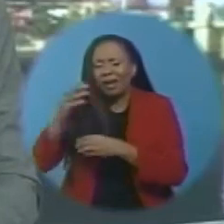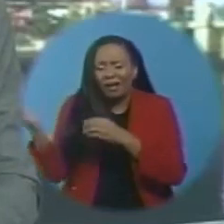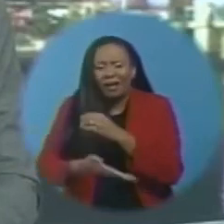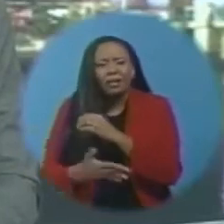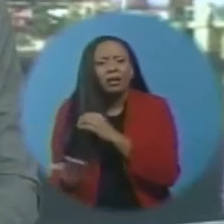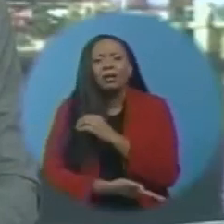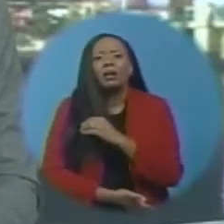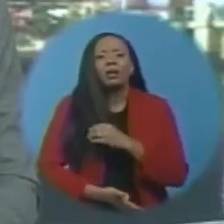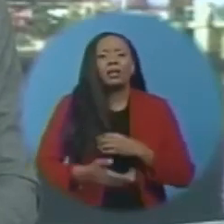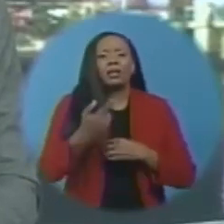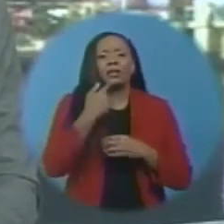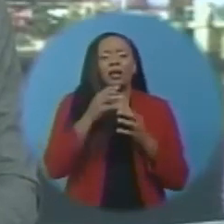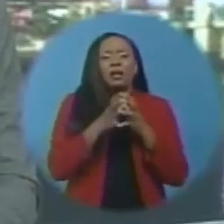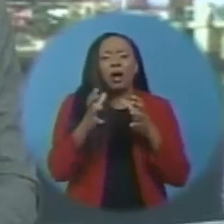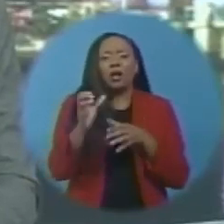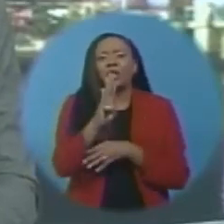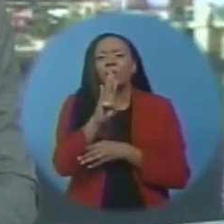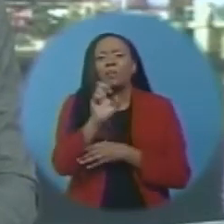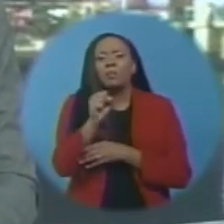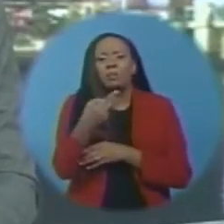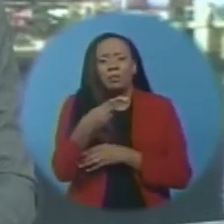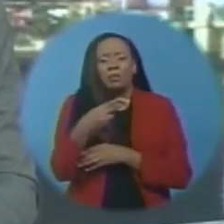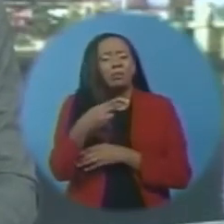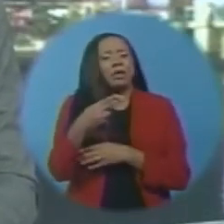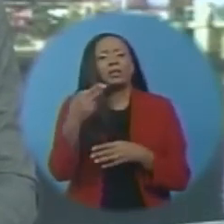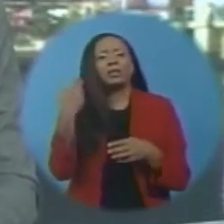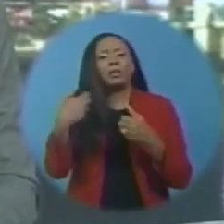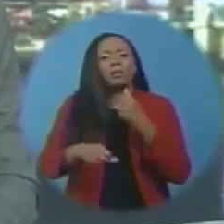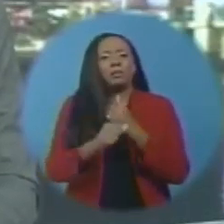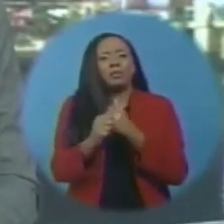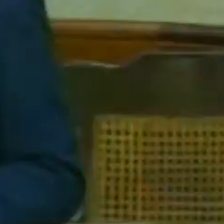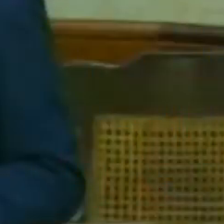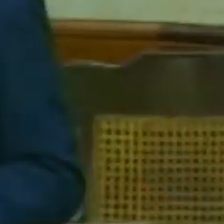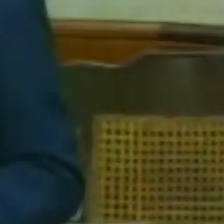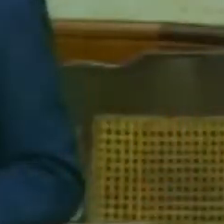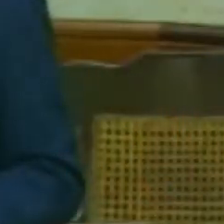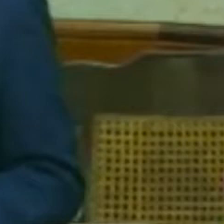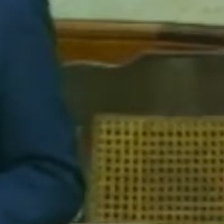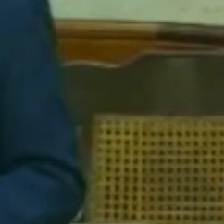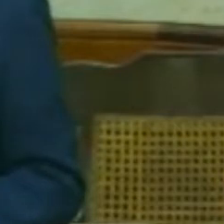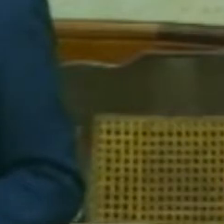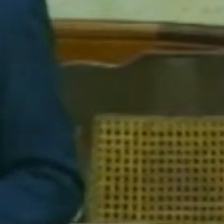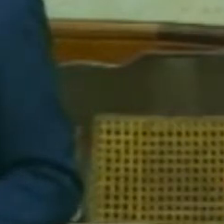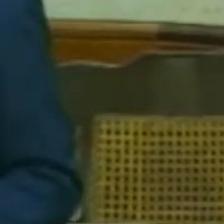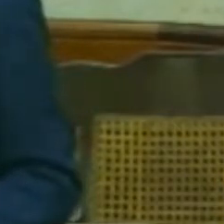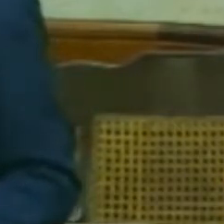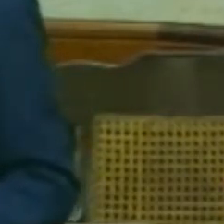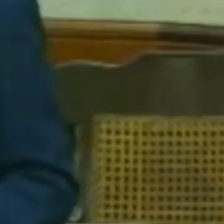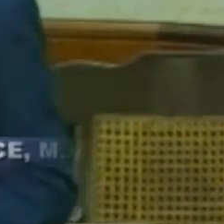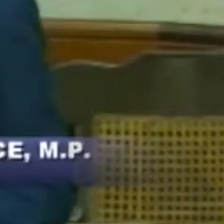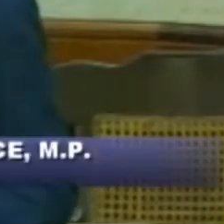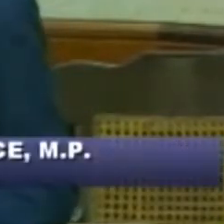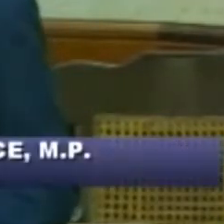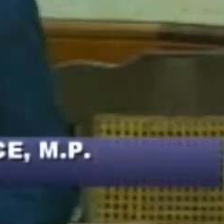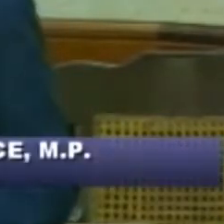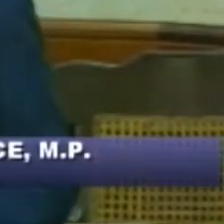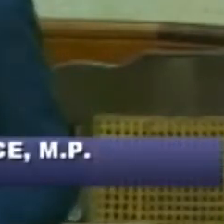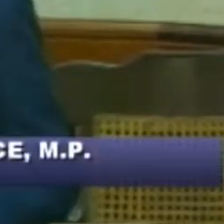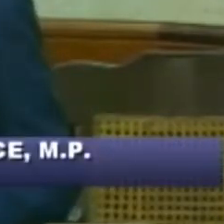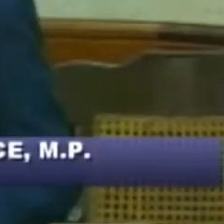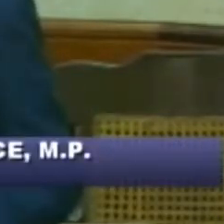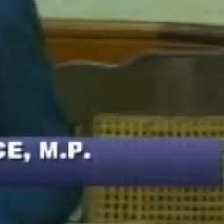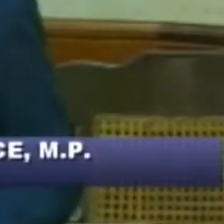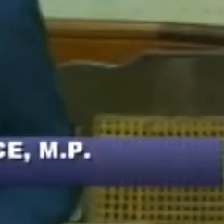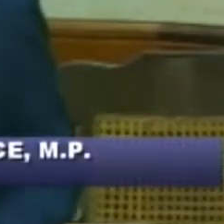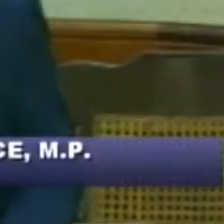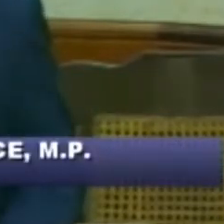Boyce says the bushy areas represent health and safety threats. Only the overgrown lots